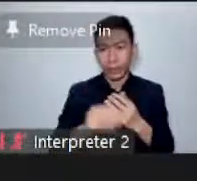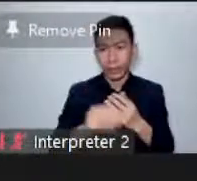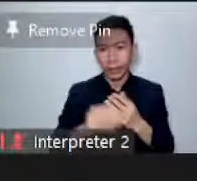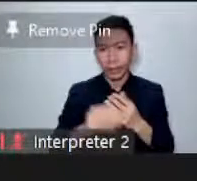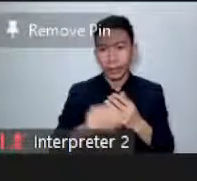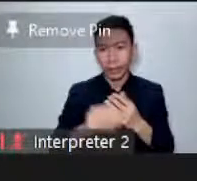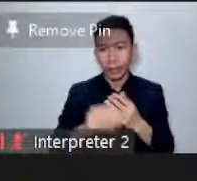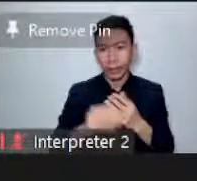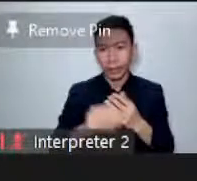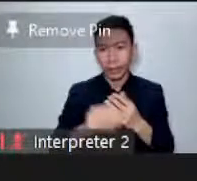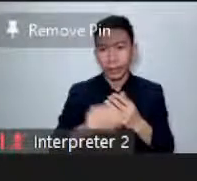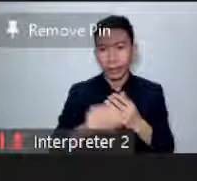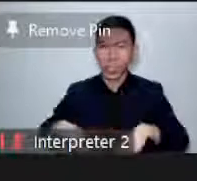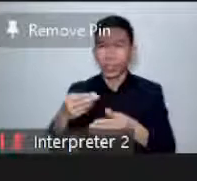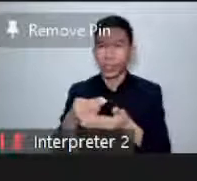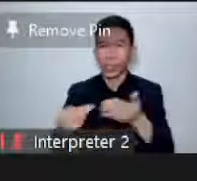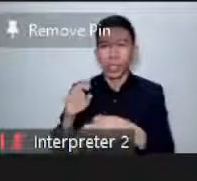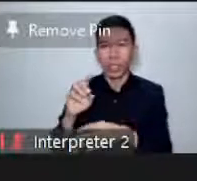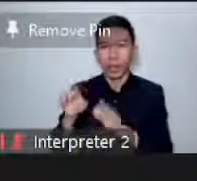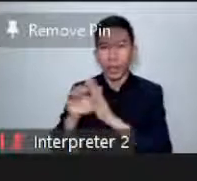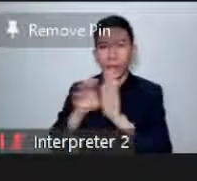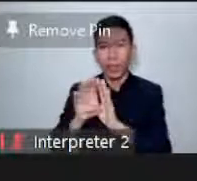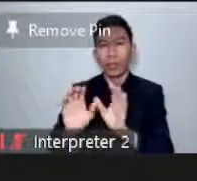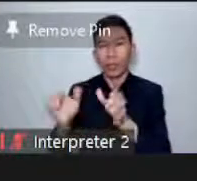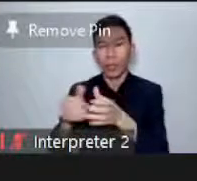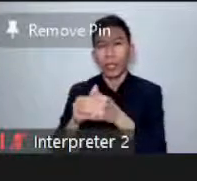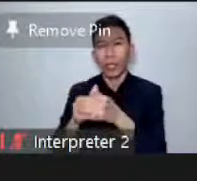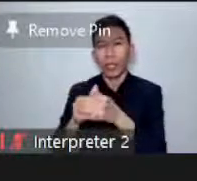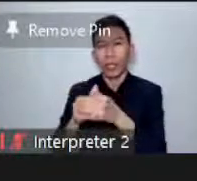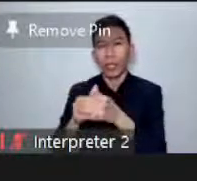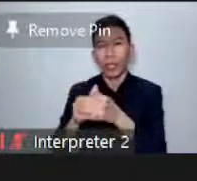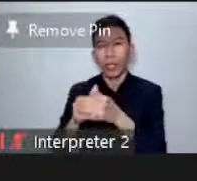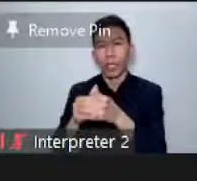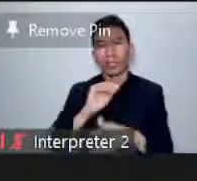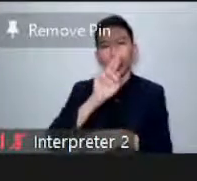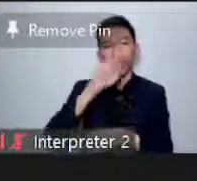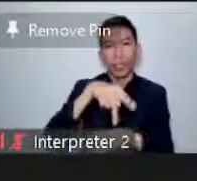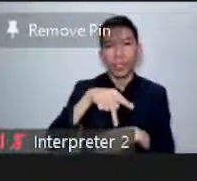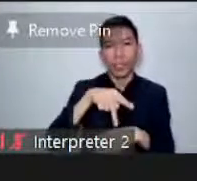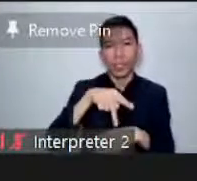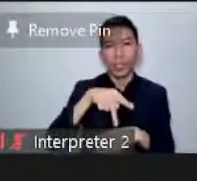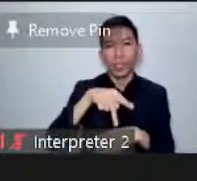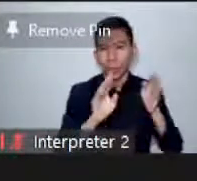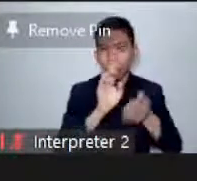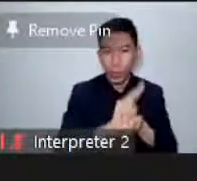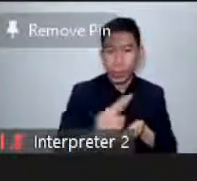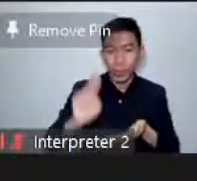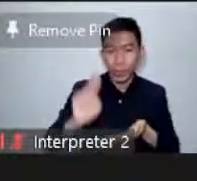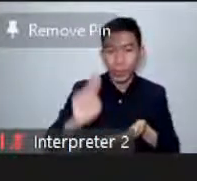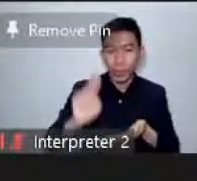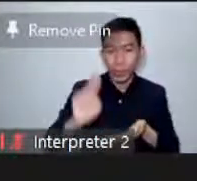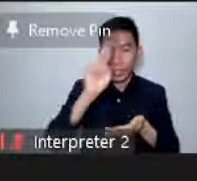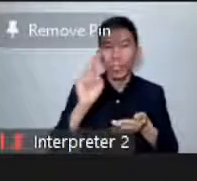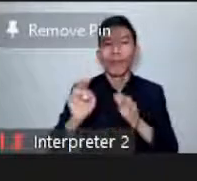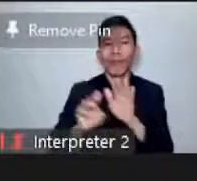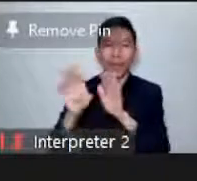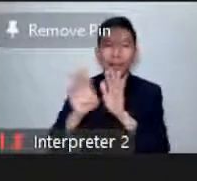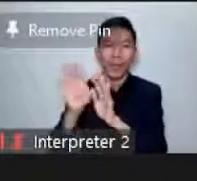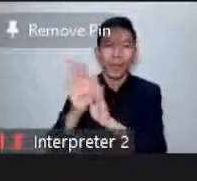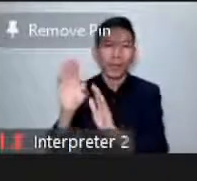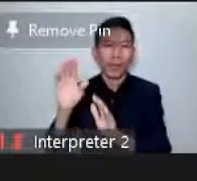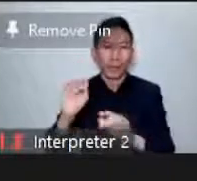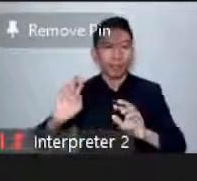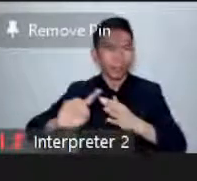Bureau and the University of the Philippines Open University, developed and piloted the online training course on leadership